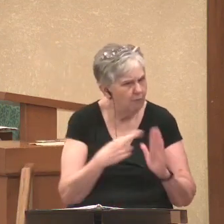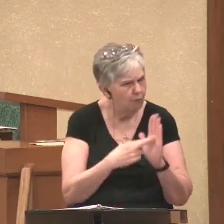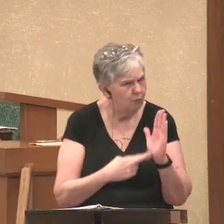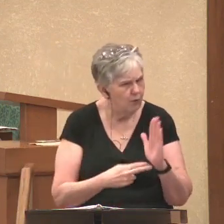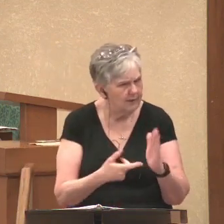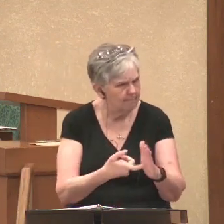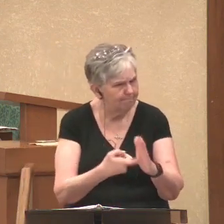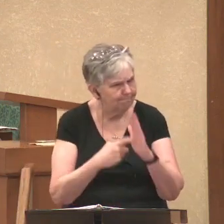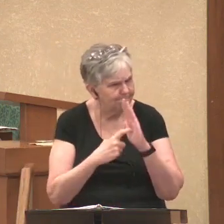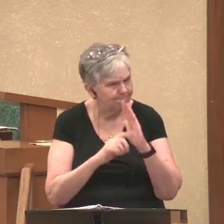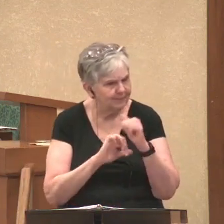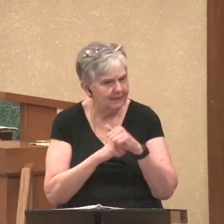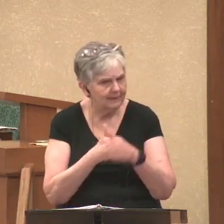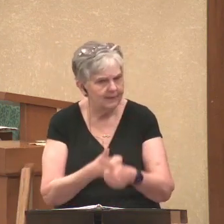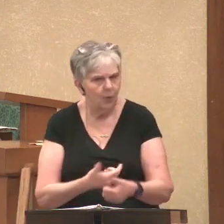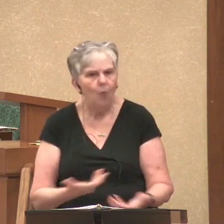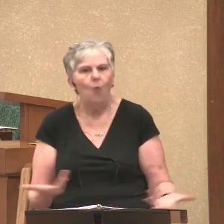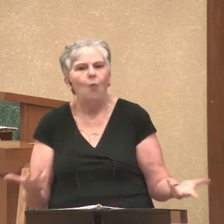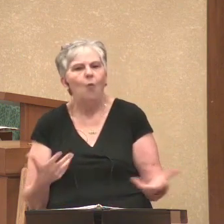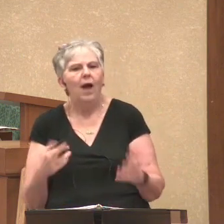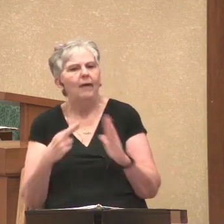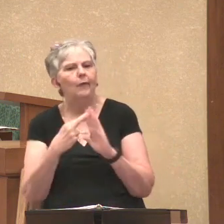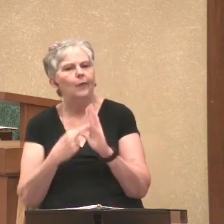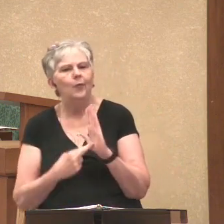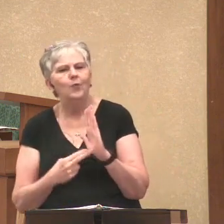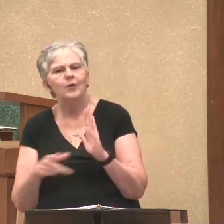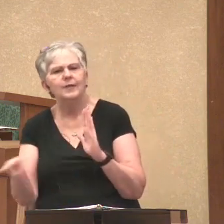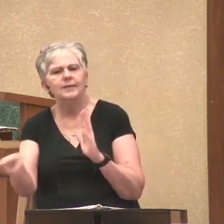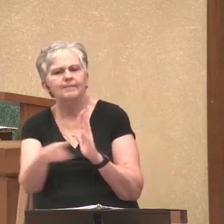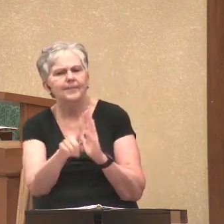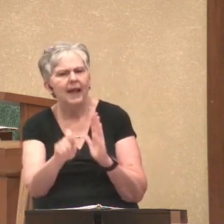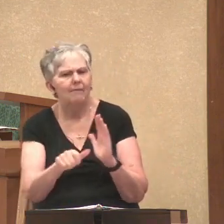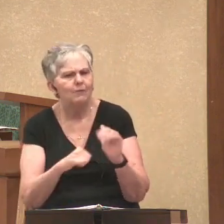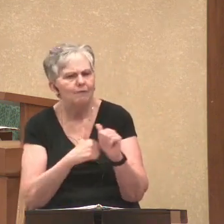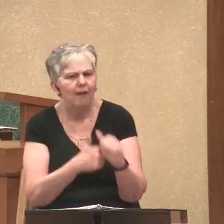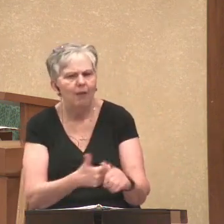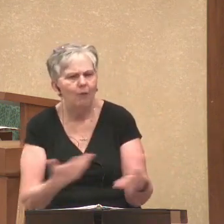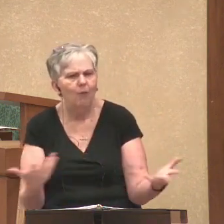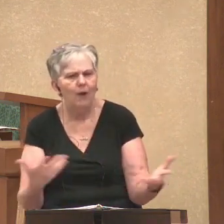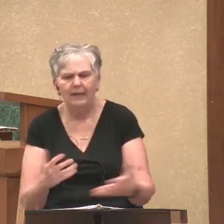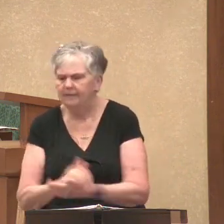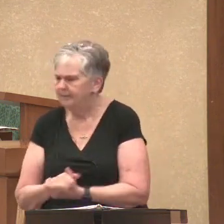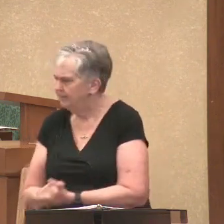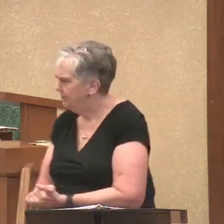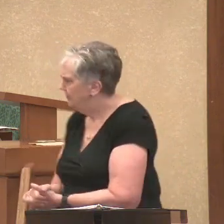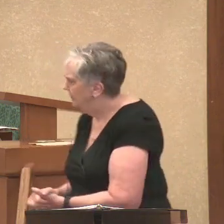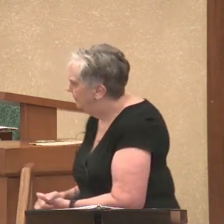follow? You do? What are some of the rules that you have to follow?